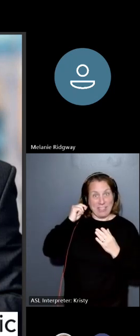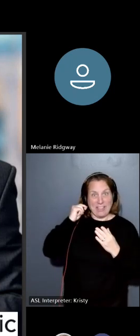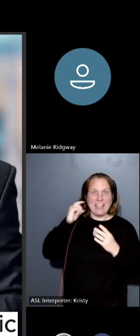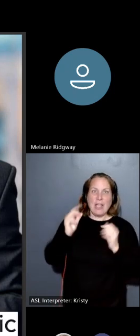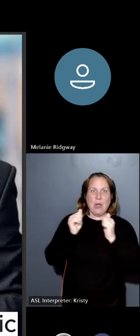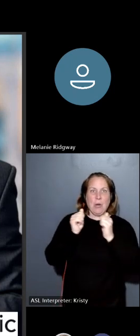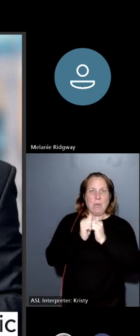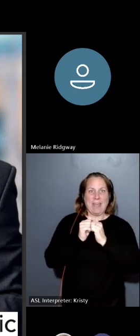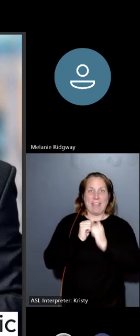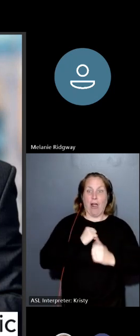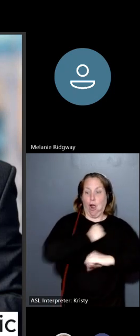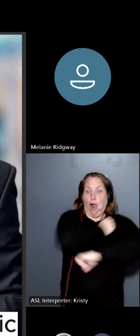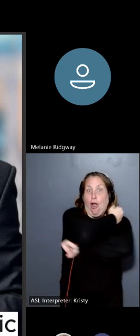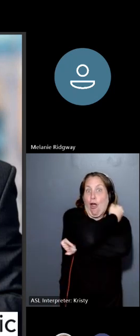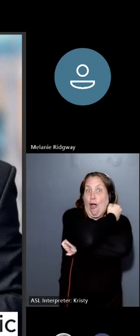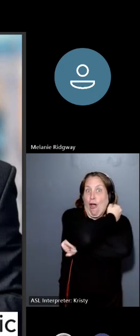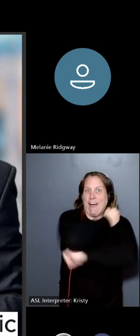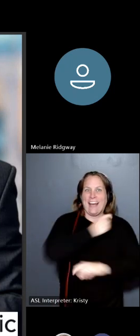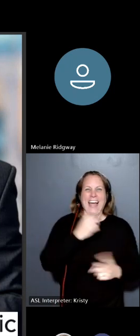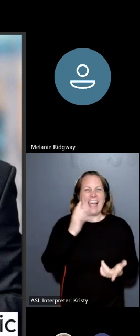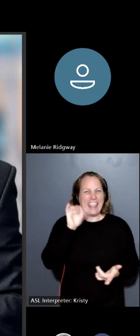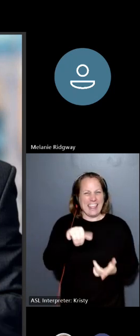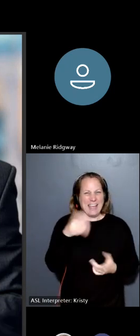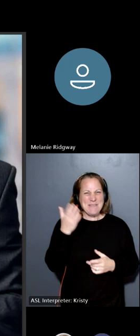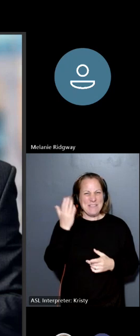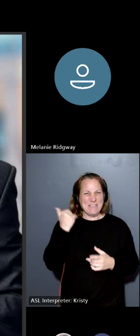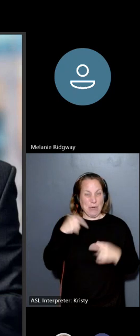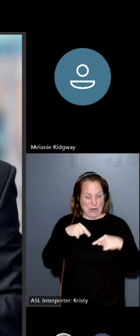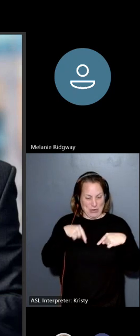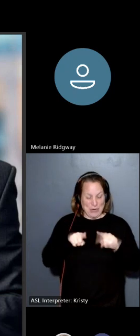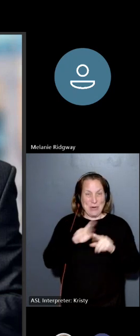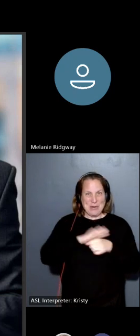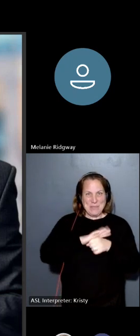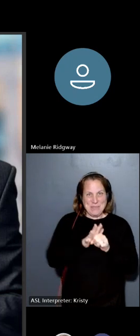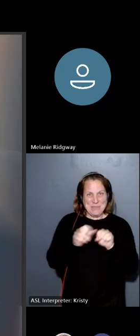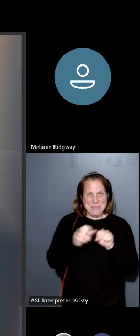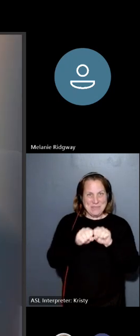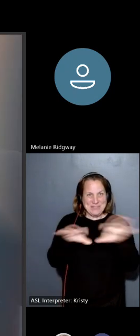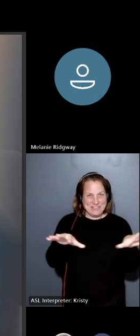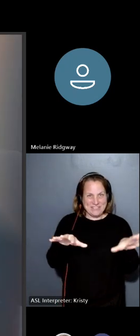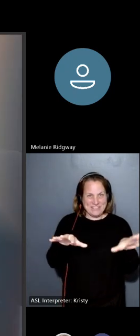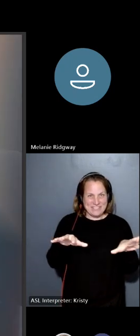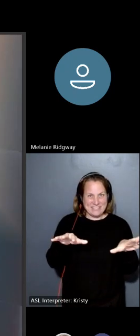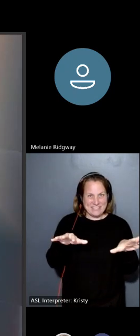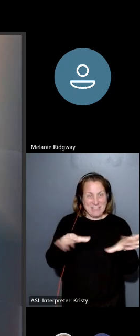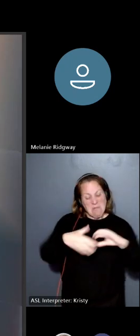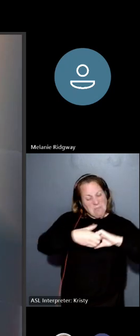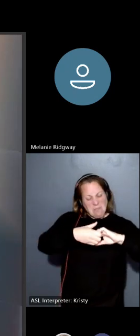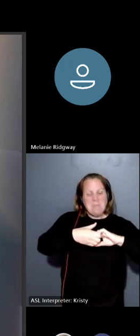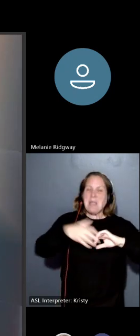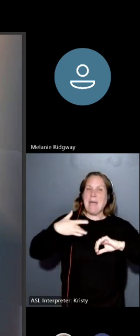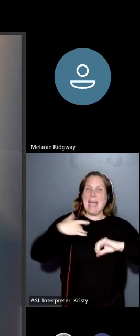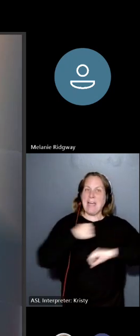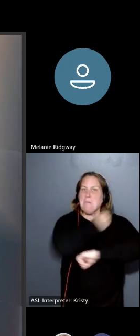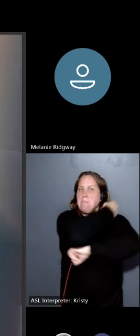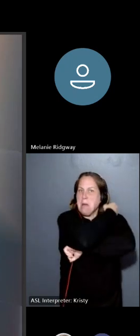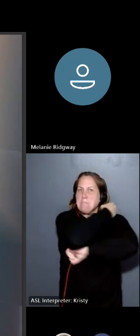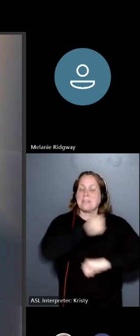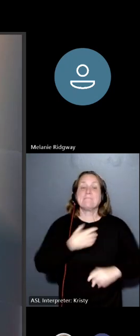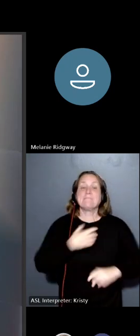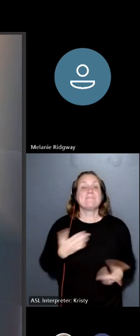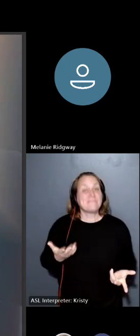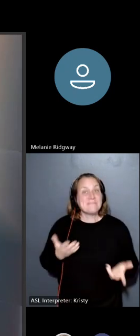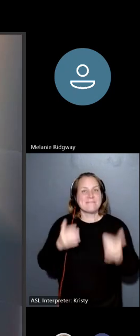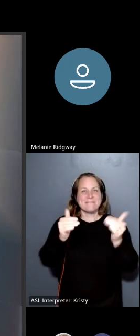common practice during the pandemic. Please forward. Next, we see an